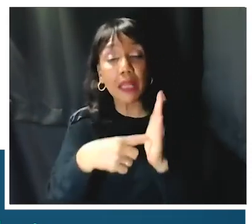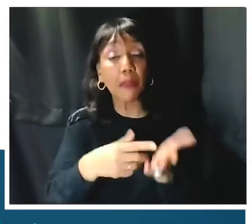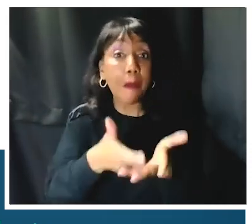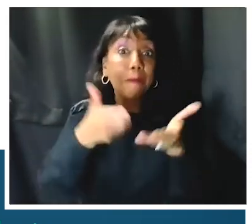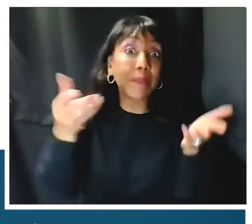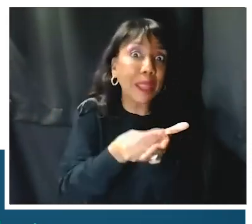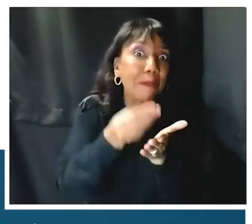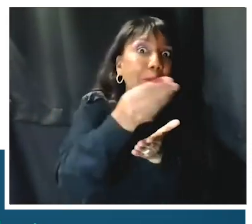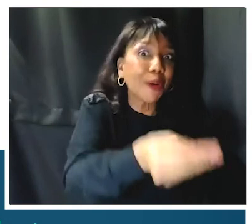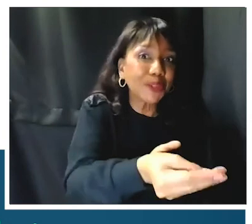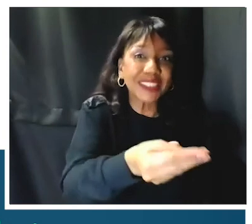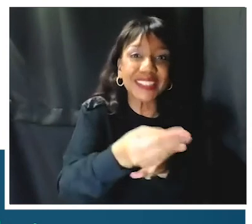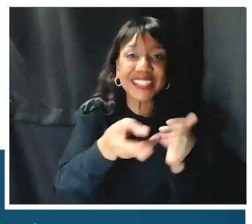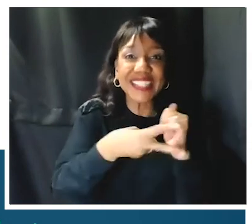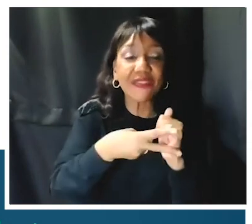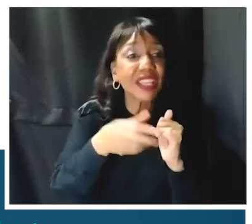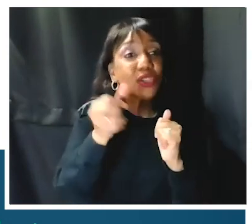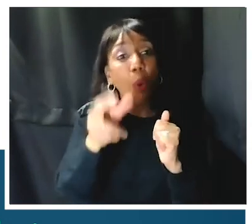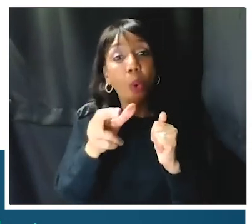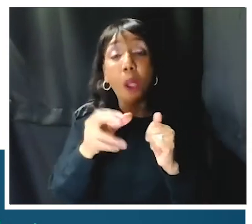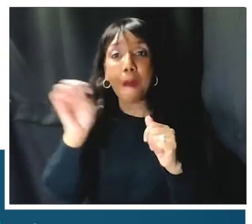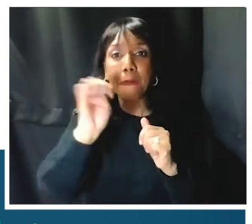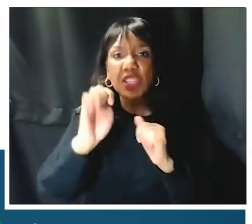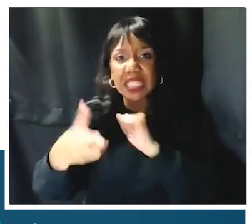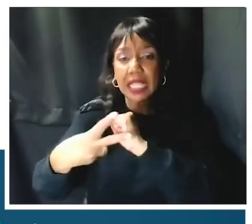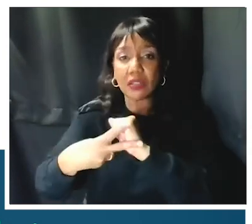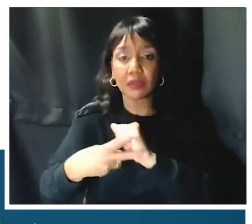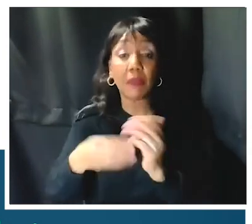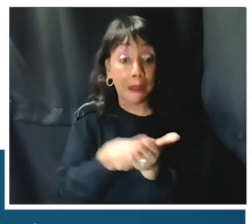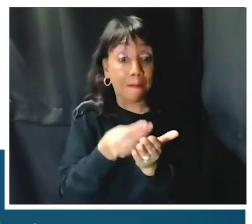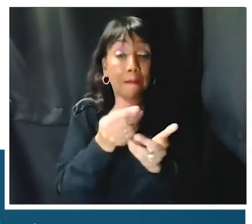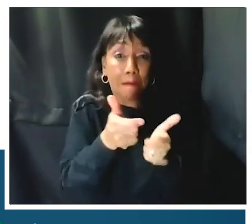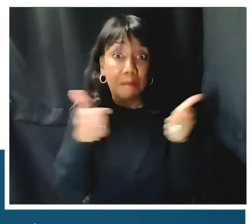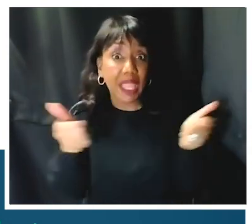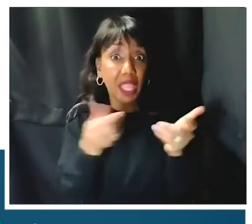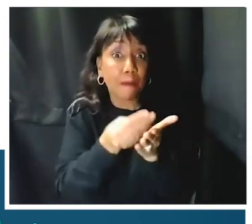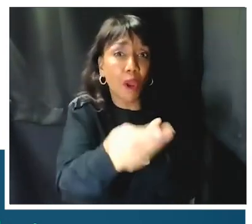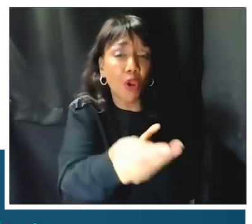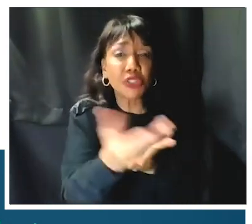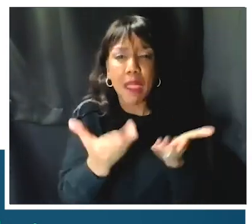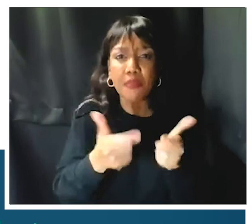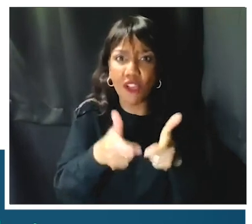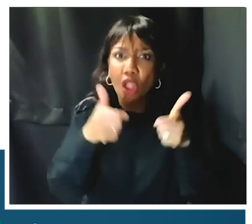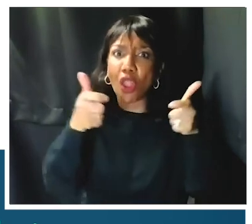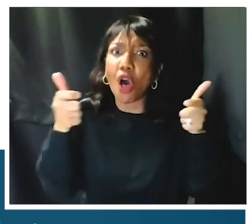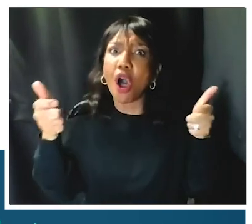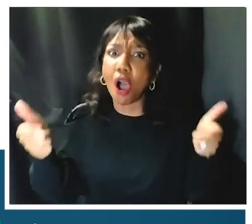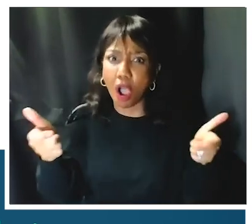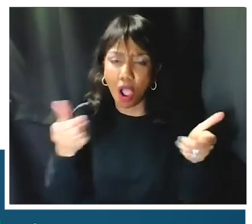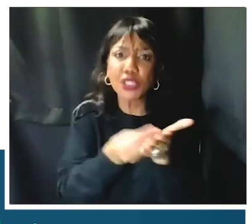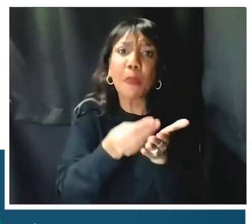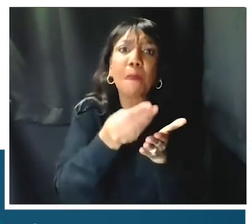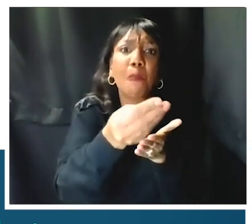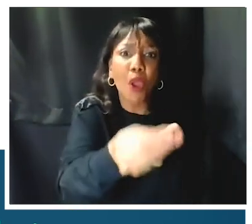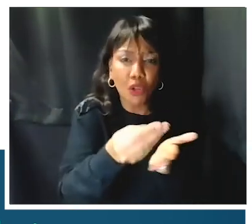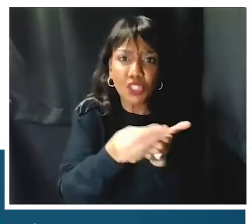emergency savings. With big purchase savings, you may have large purchases planned. Some examples of